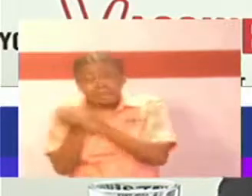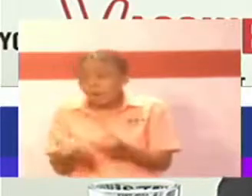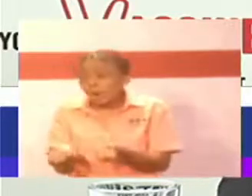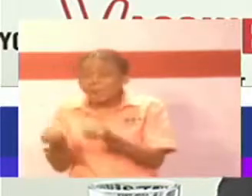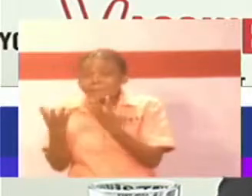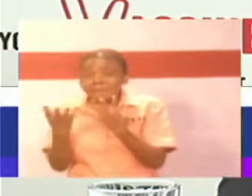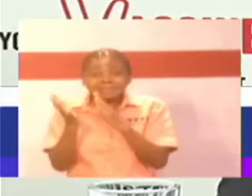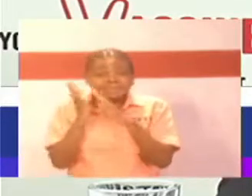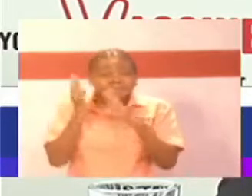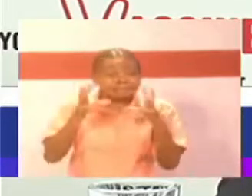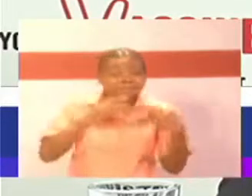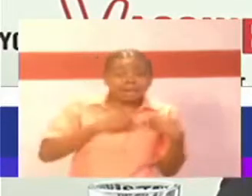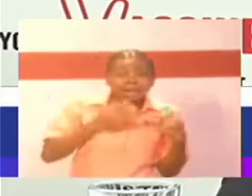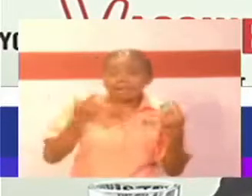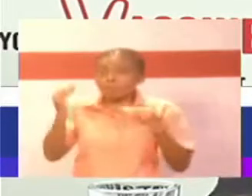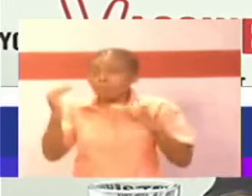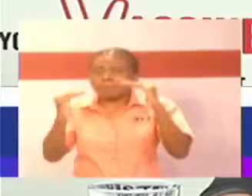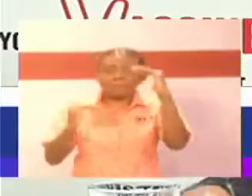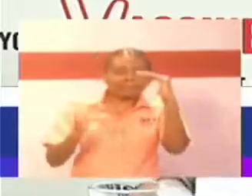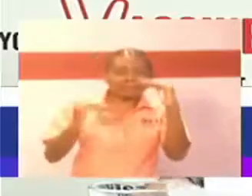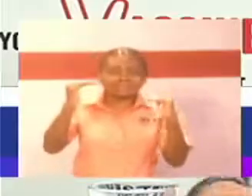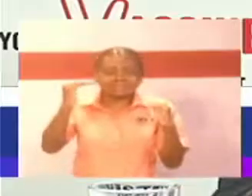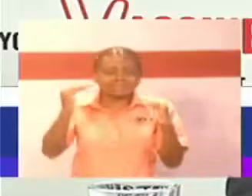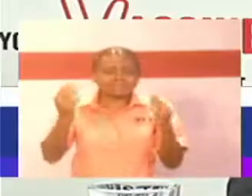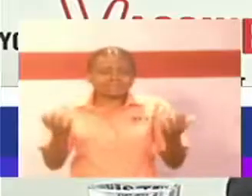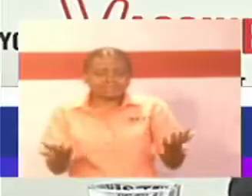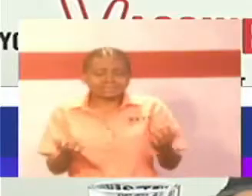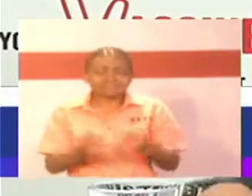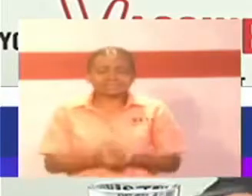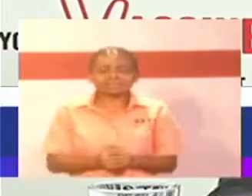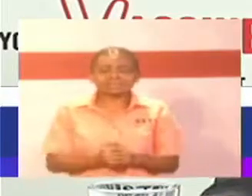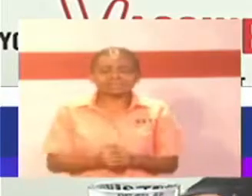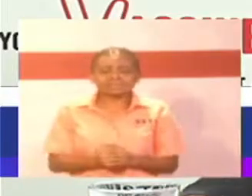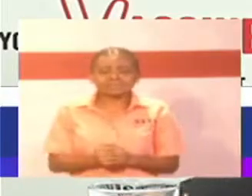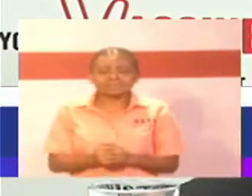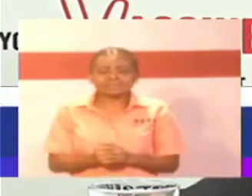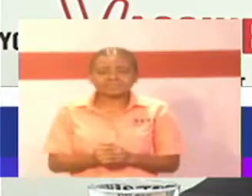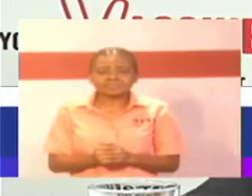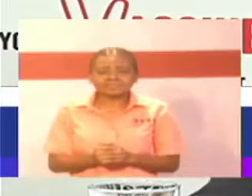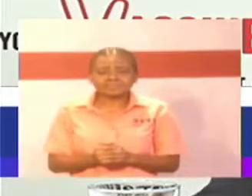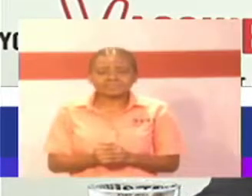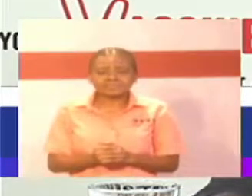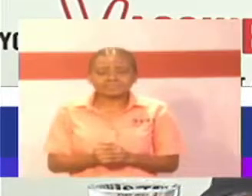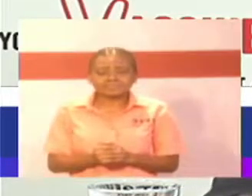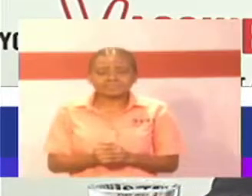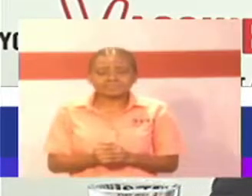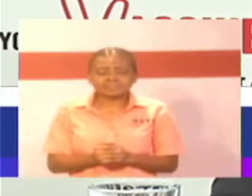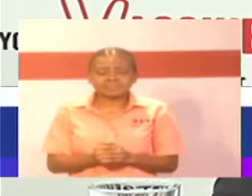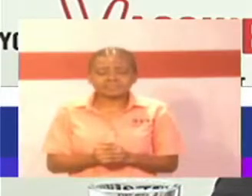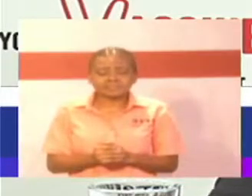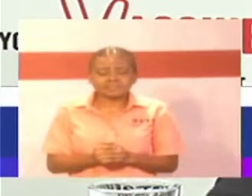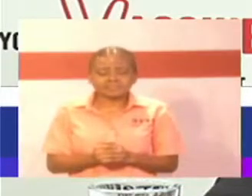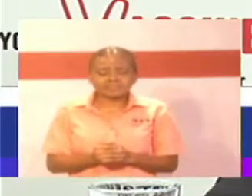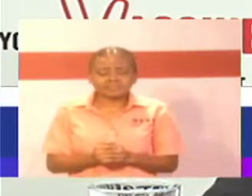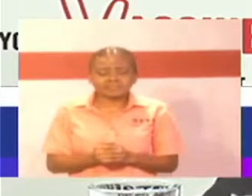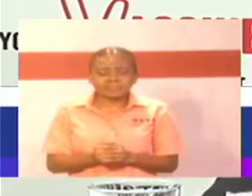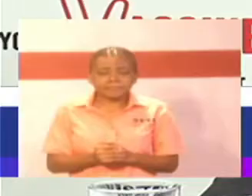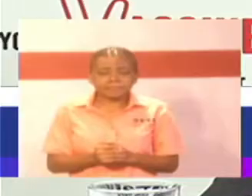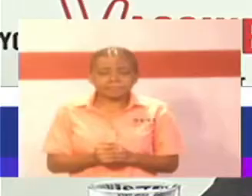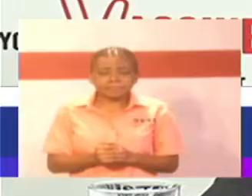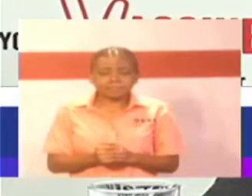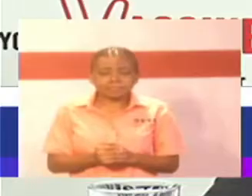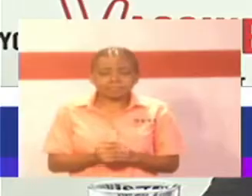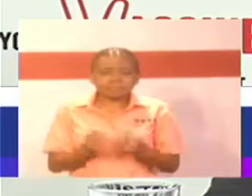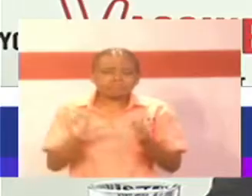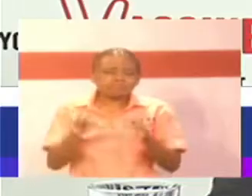Dr. Trotman and myself repeatedly warned the population about. Just for context this morning, I'd like to